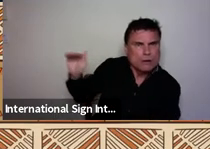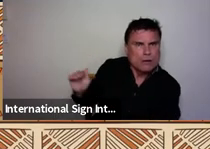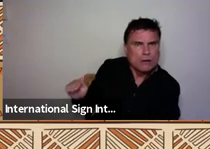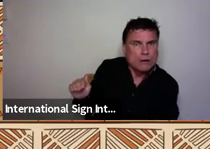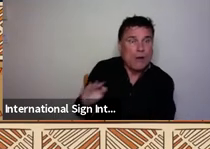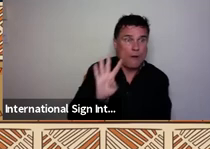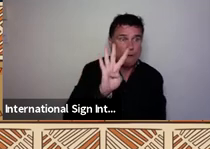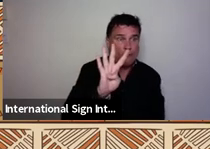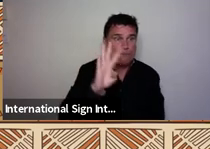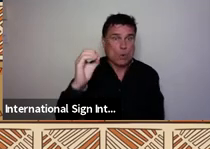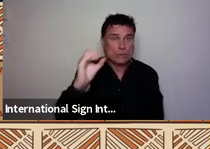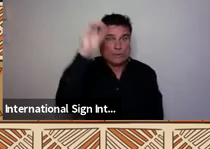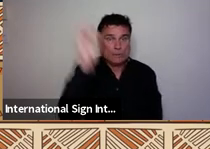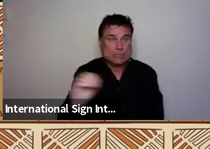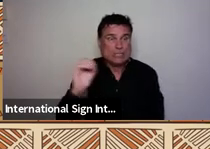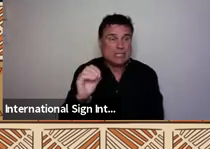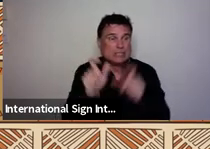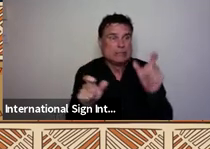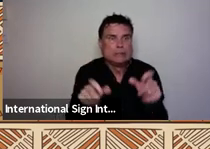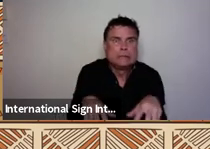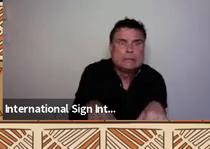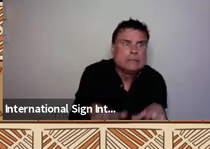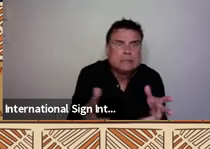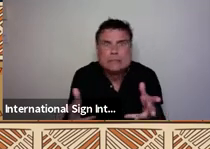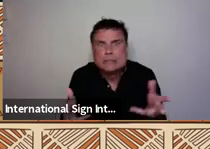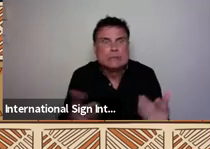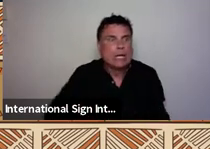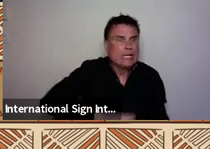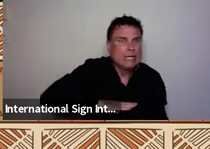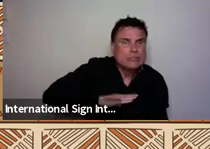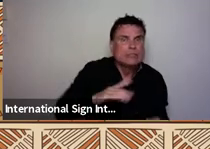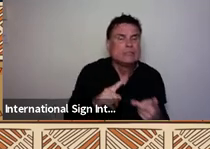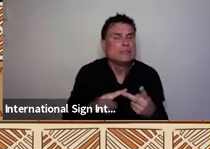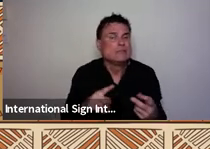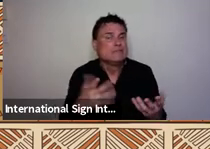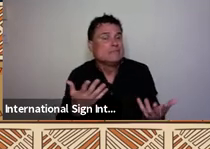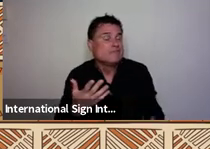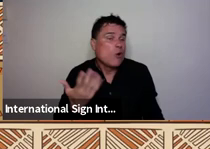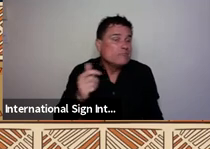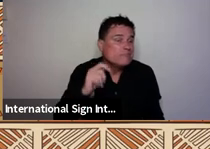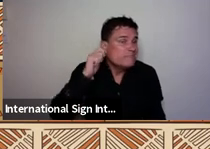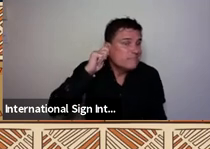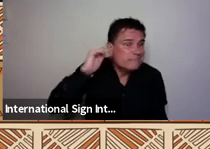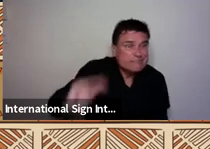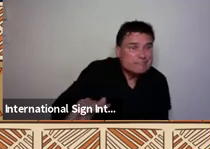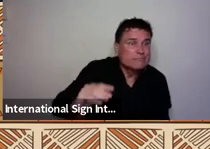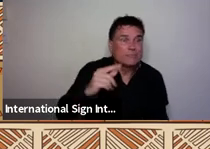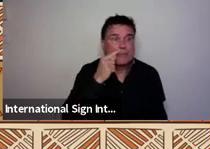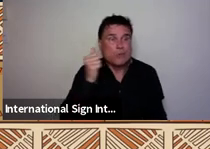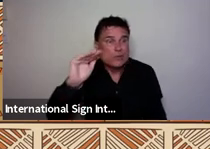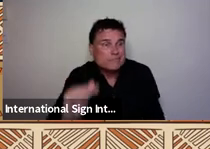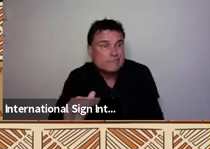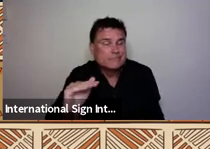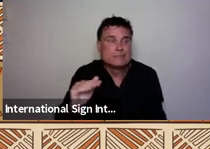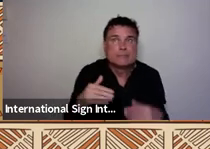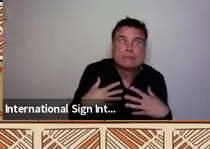age, 33% due to their gender. But they also pointed out some things. For example, again, at least a